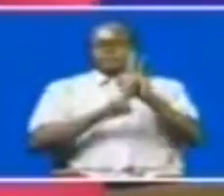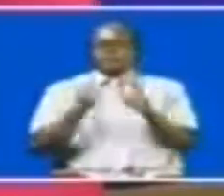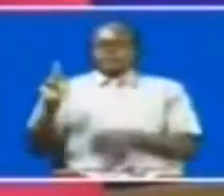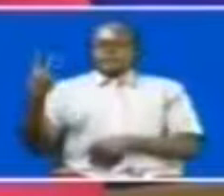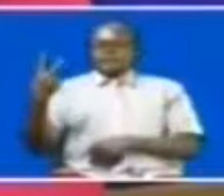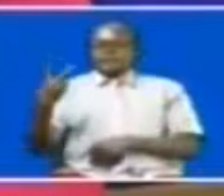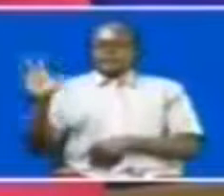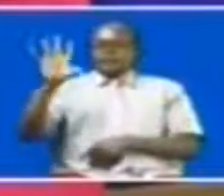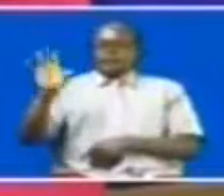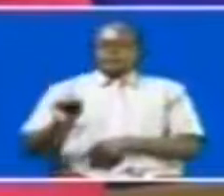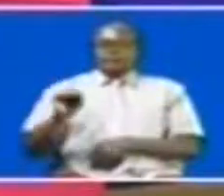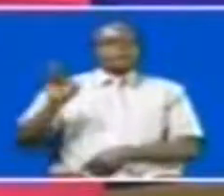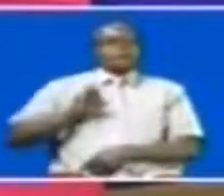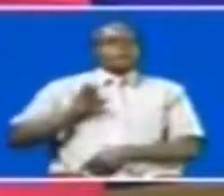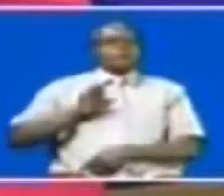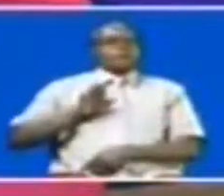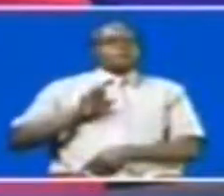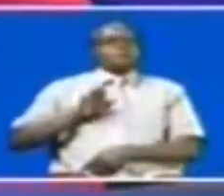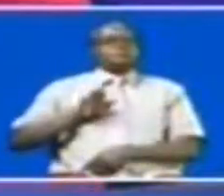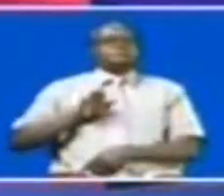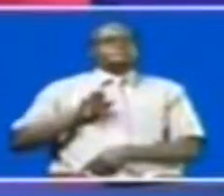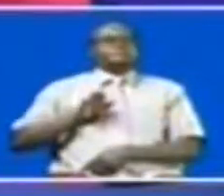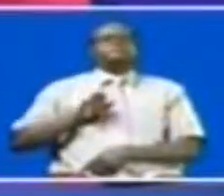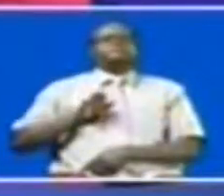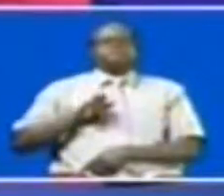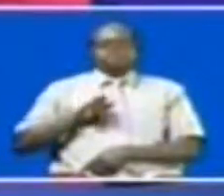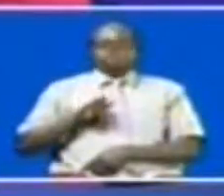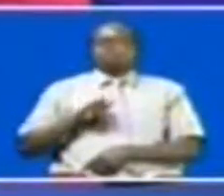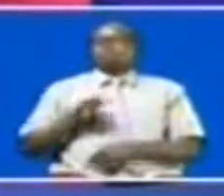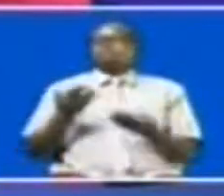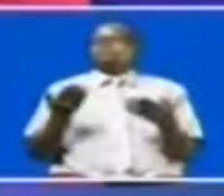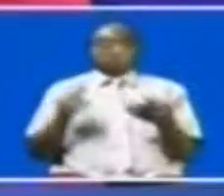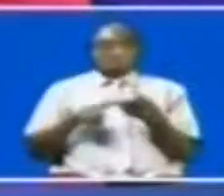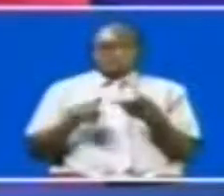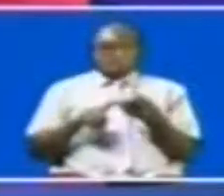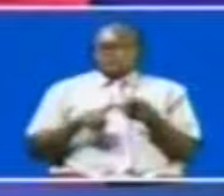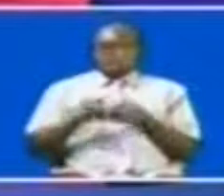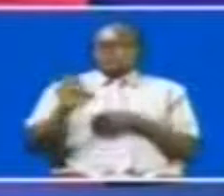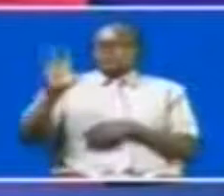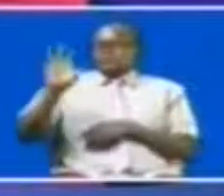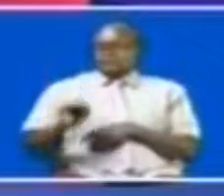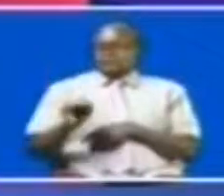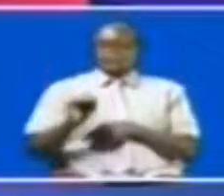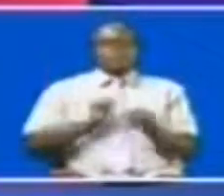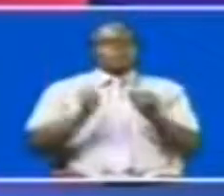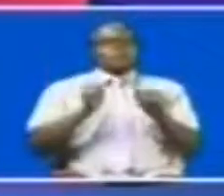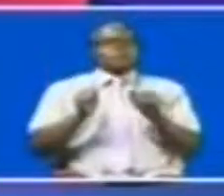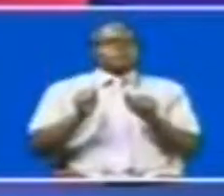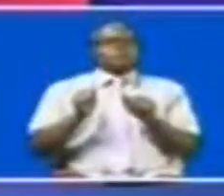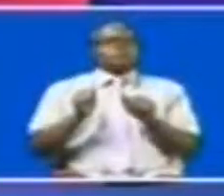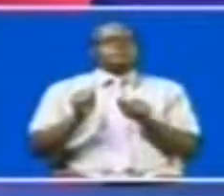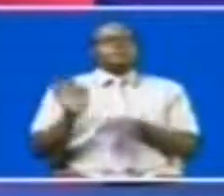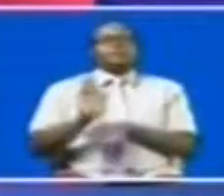country in the African Women's Netball Championship qualifiers in Zambia and the East Africa Community Games set for Burundi.